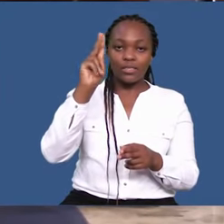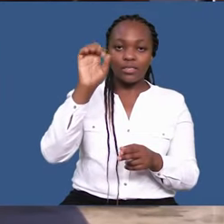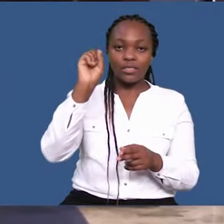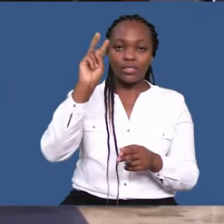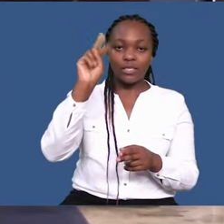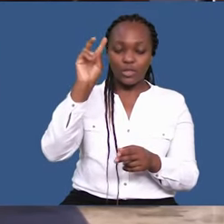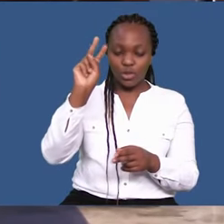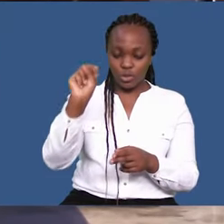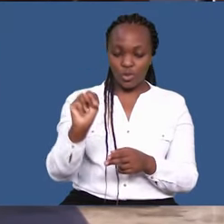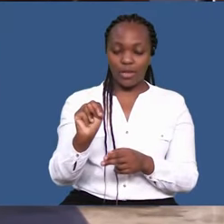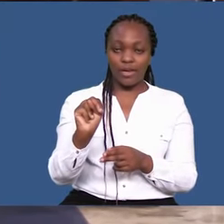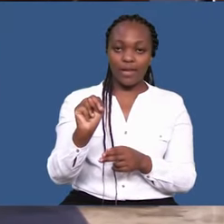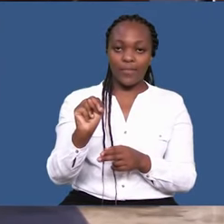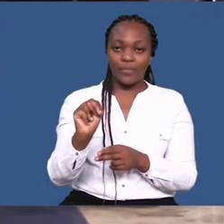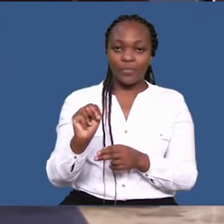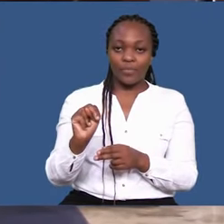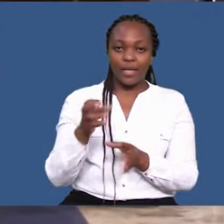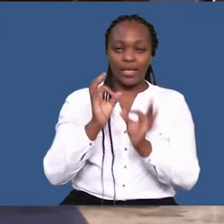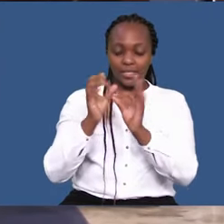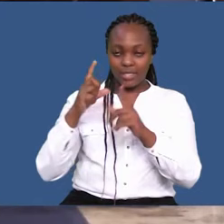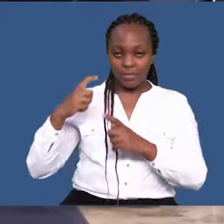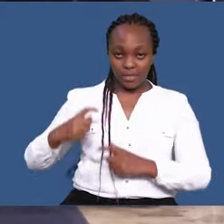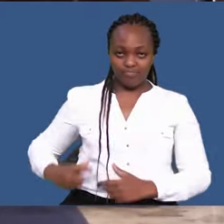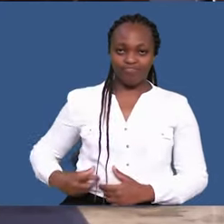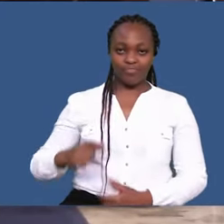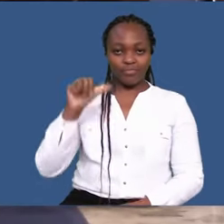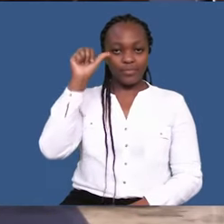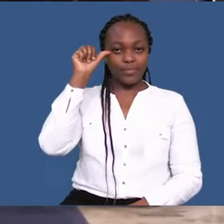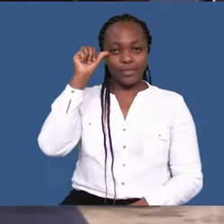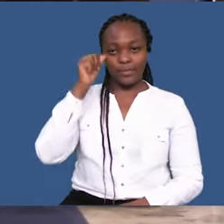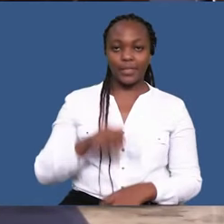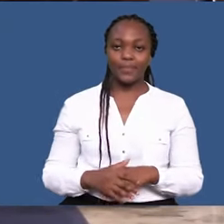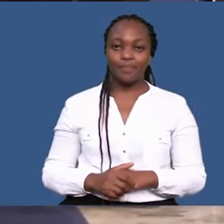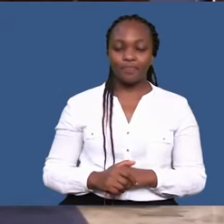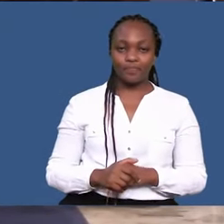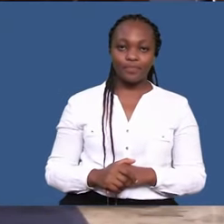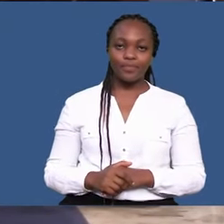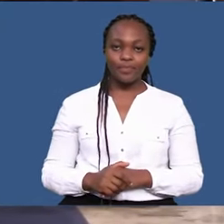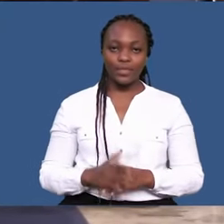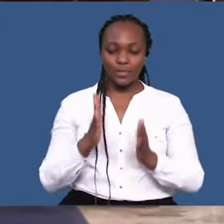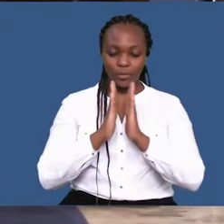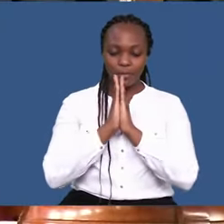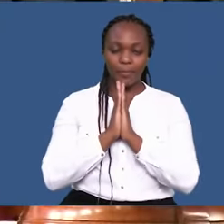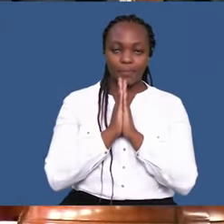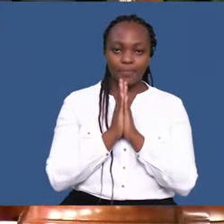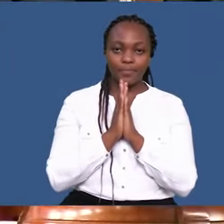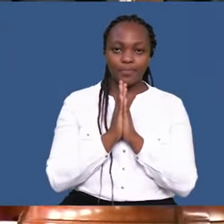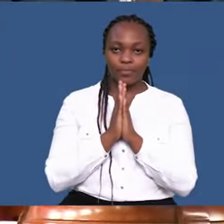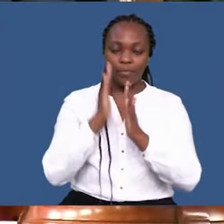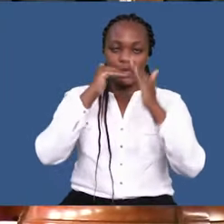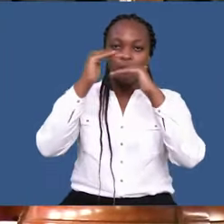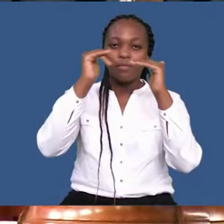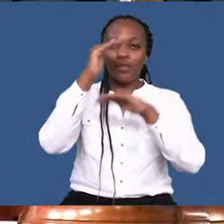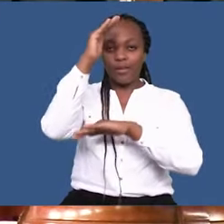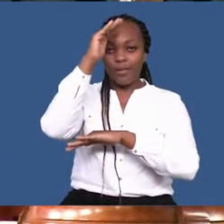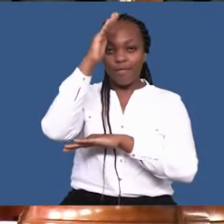and my sign language interpreter is Abigail Mwikamba. Let us pray. Heavenly